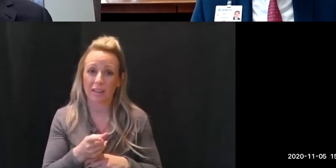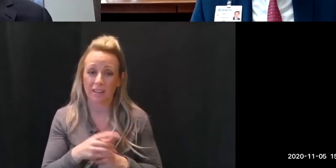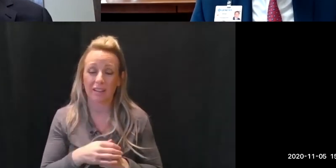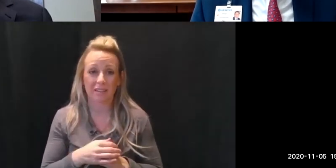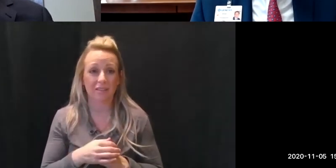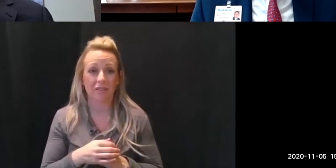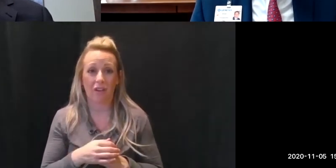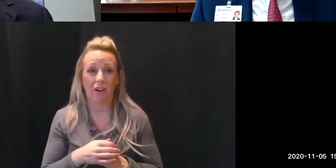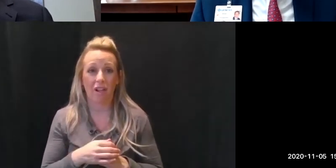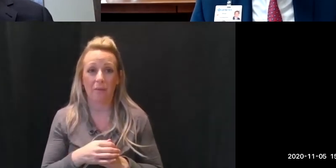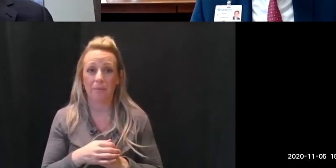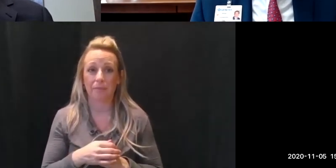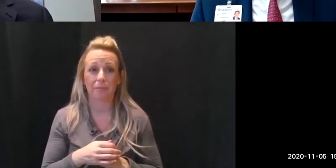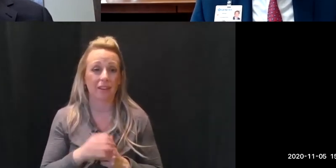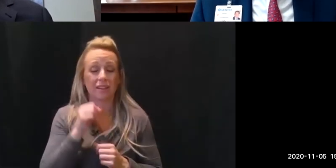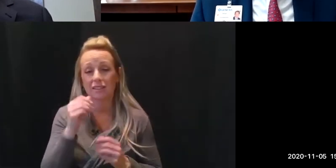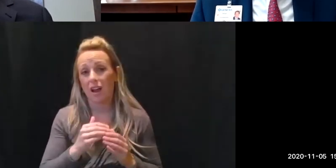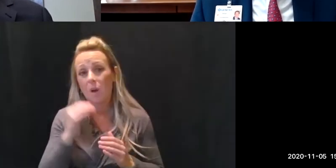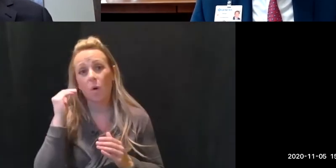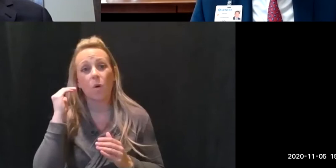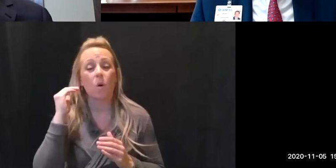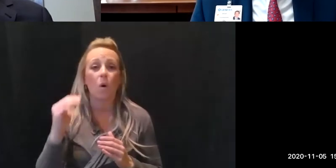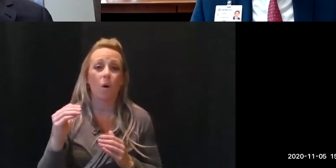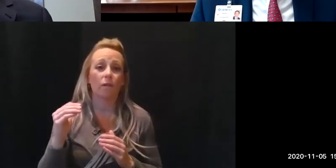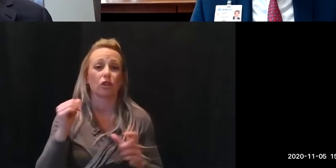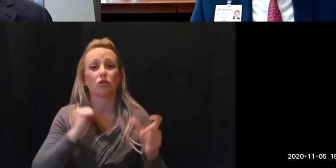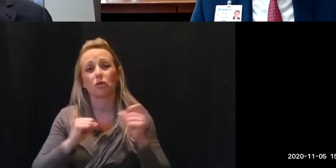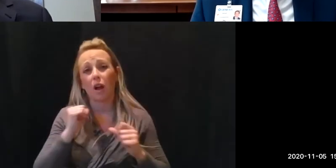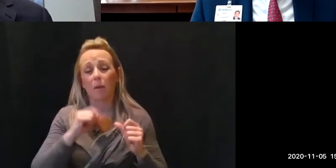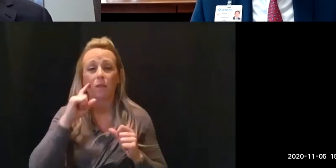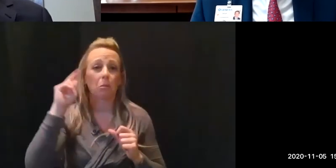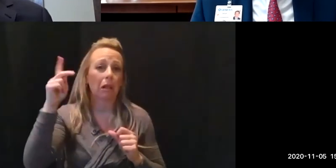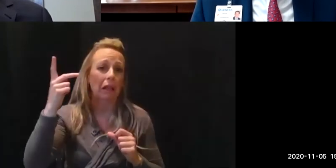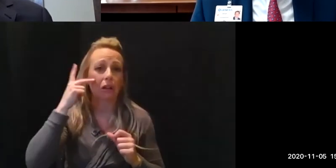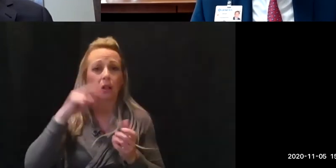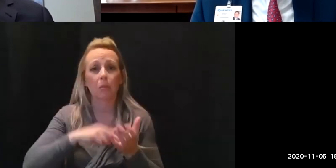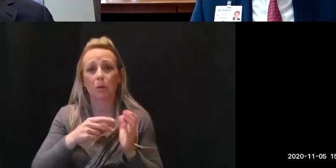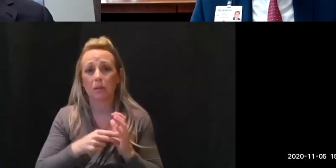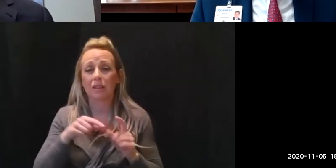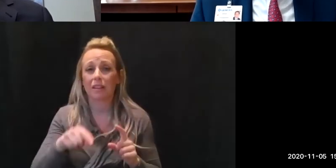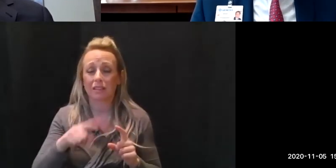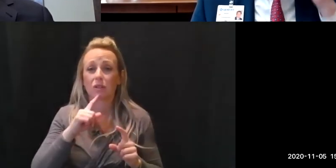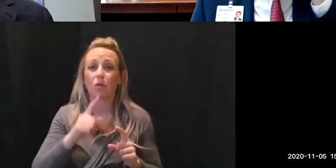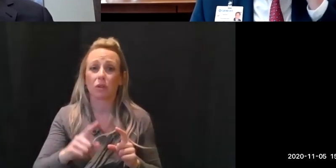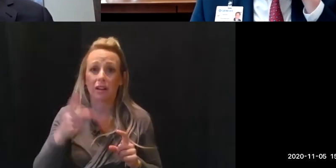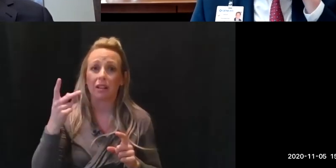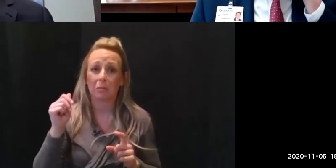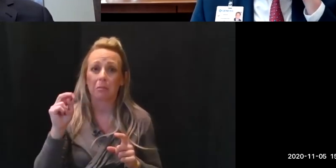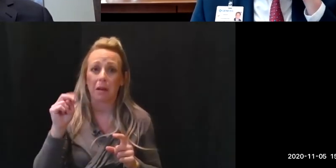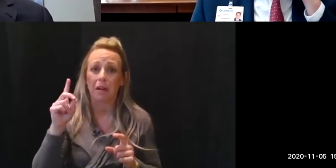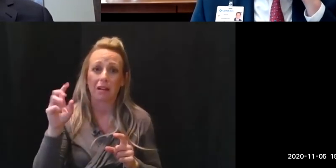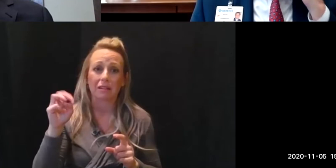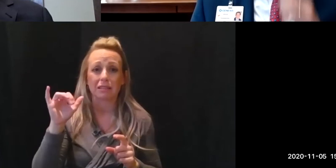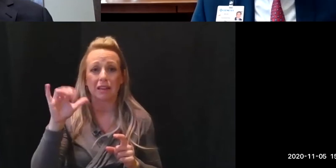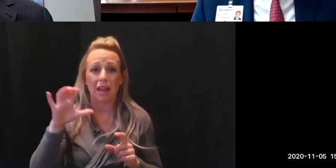isn't overplayed. This isn't for political purposes. This is a real pandemic. And with it, there are real people